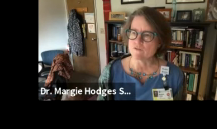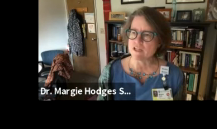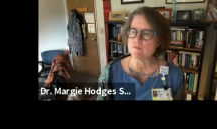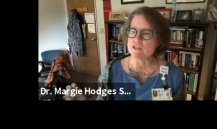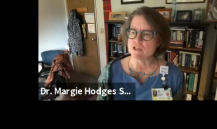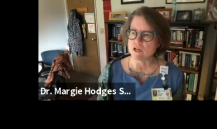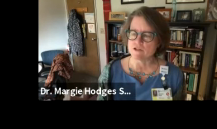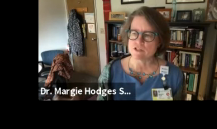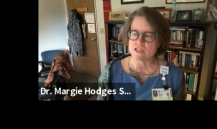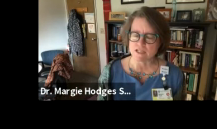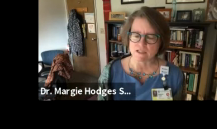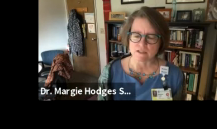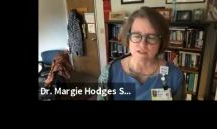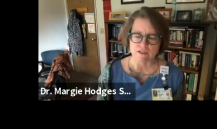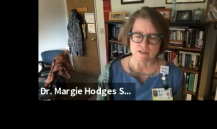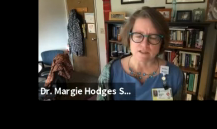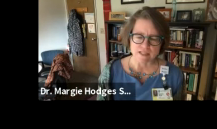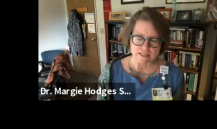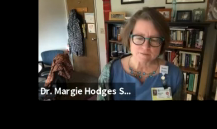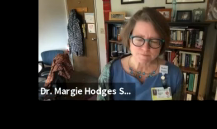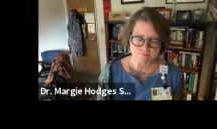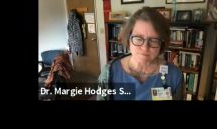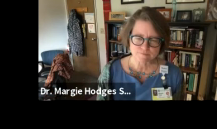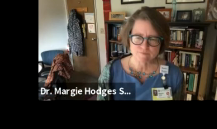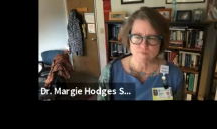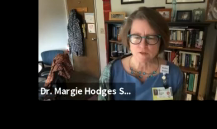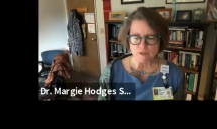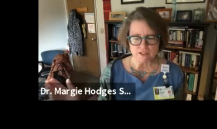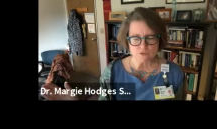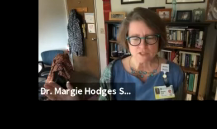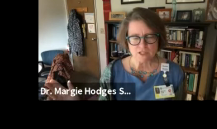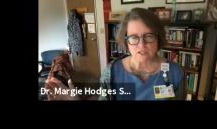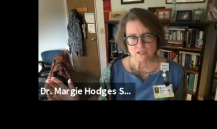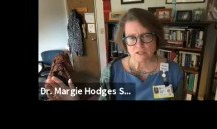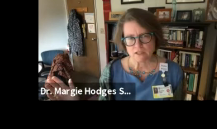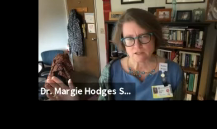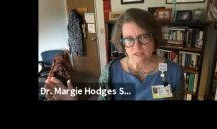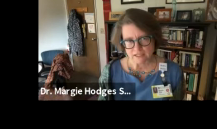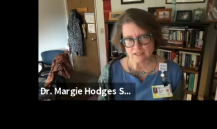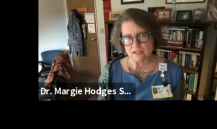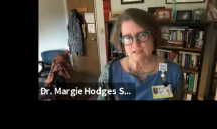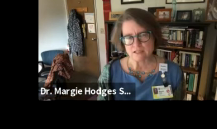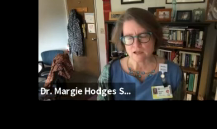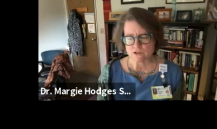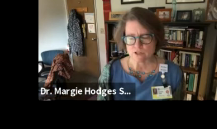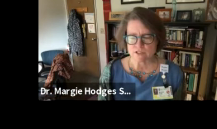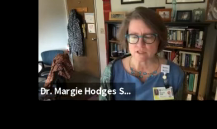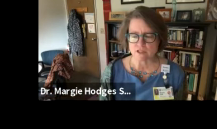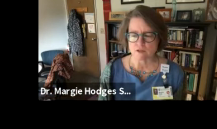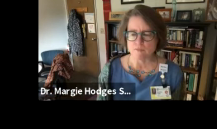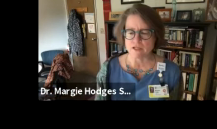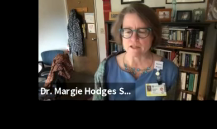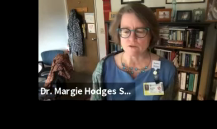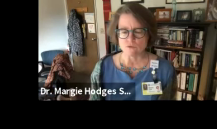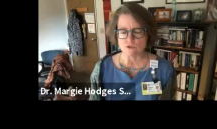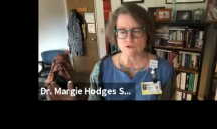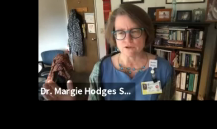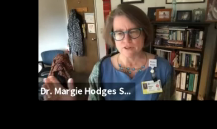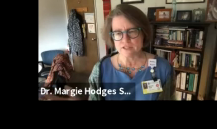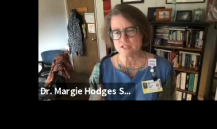power of image in understanding data. But this was in the late 1800s,